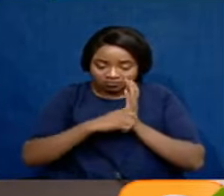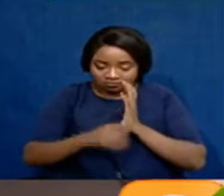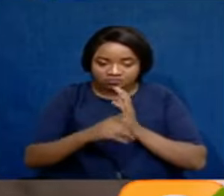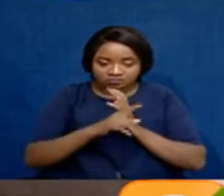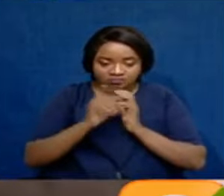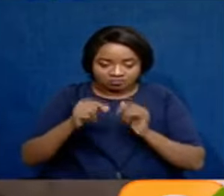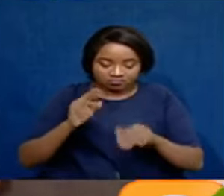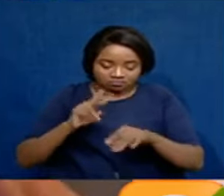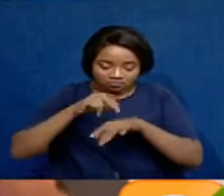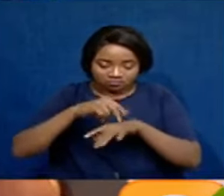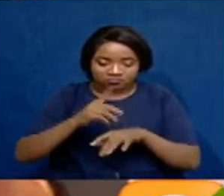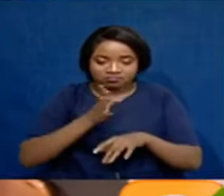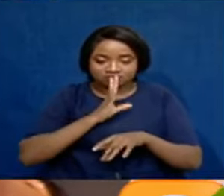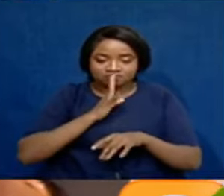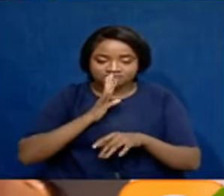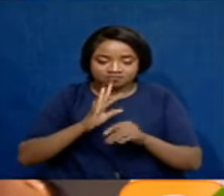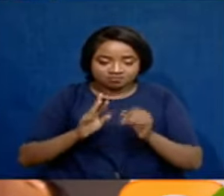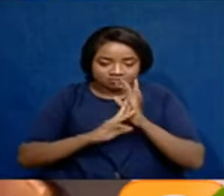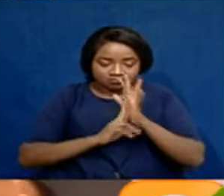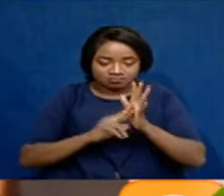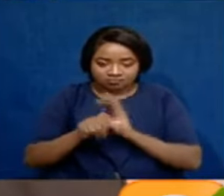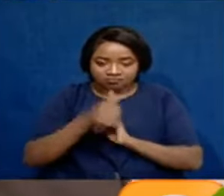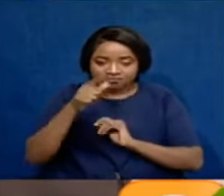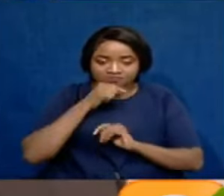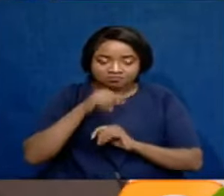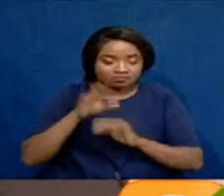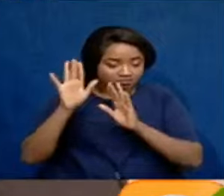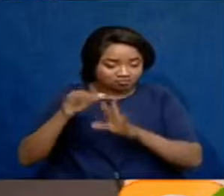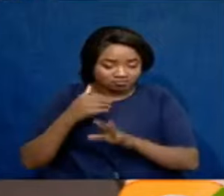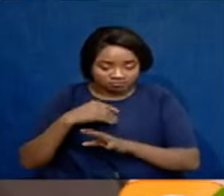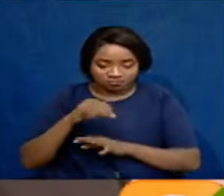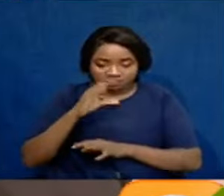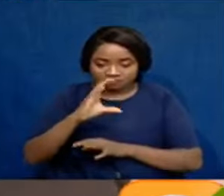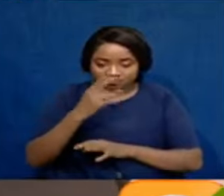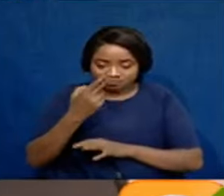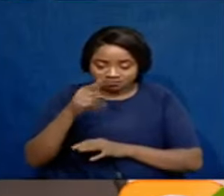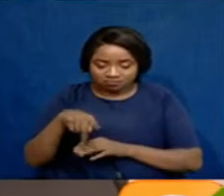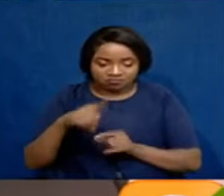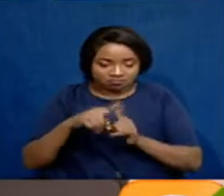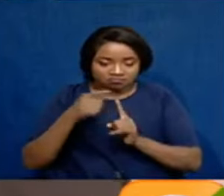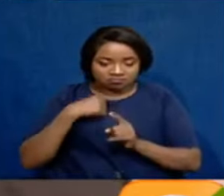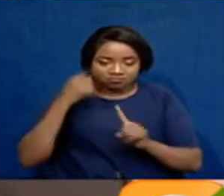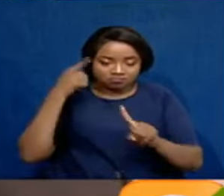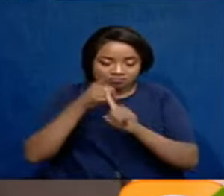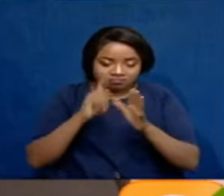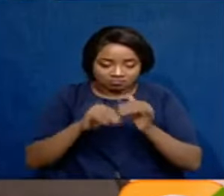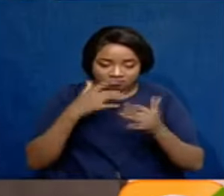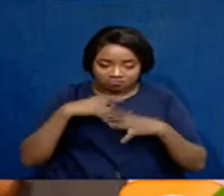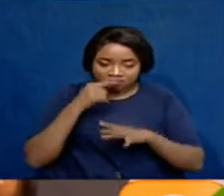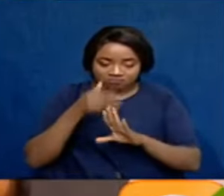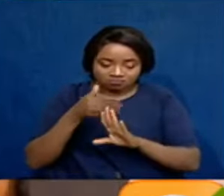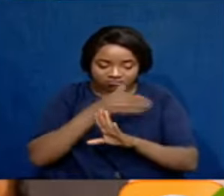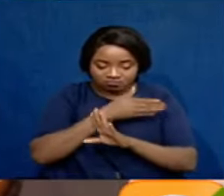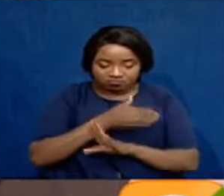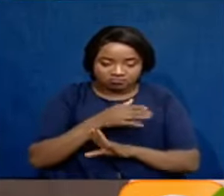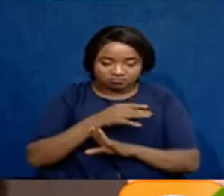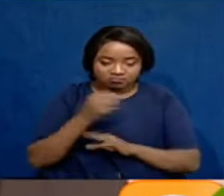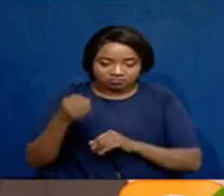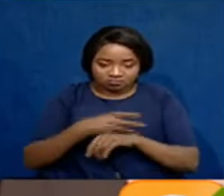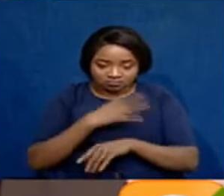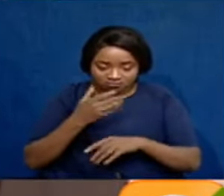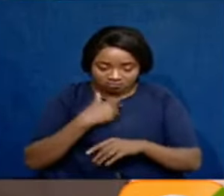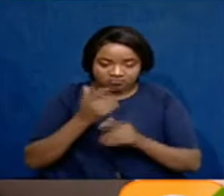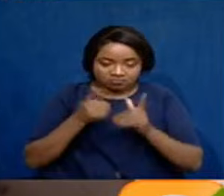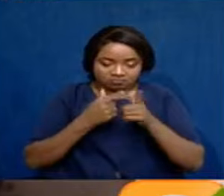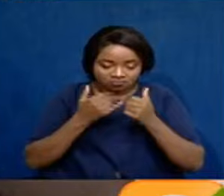other men. So it's very important to have the community health promoters, but we are pushing that let the survivors, those who've been through the process, lead the community